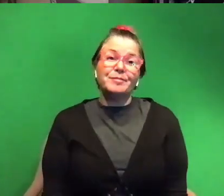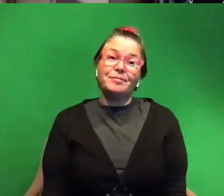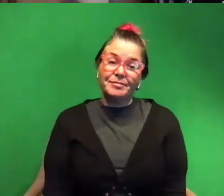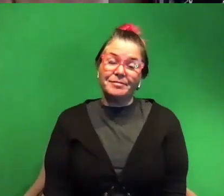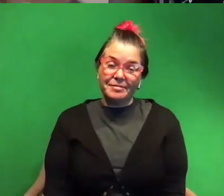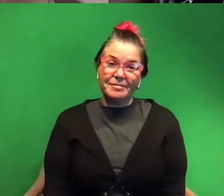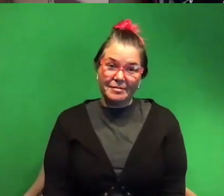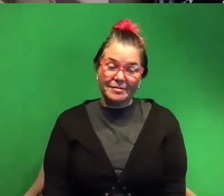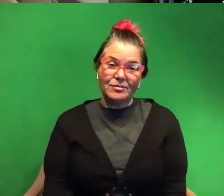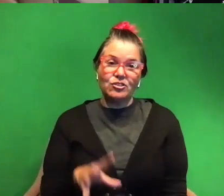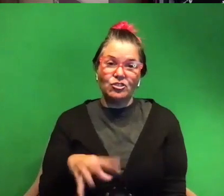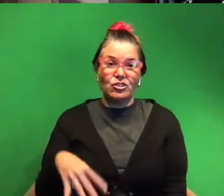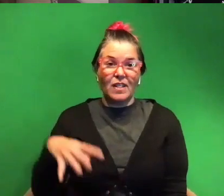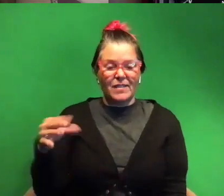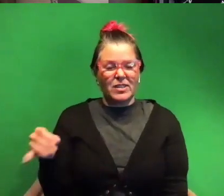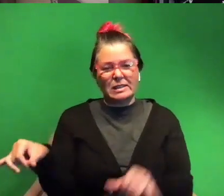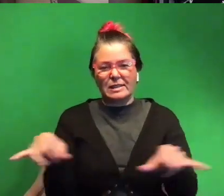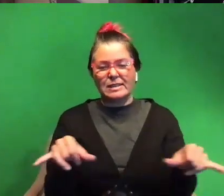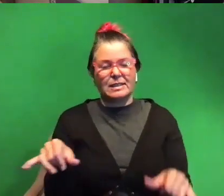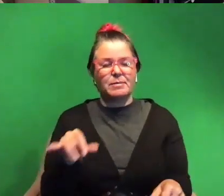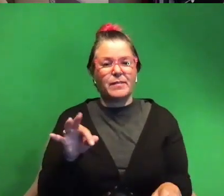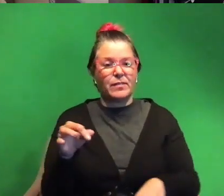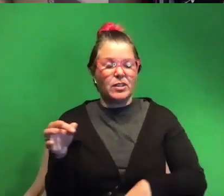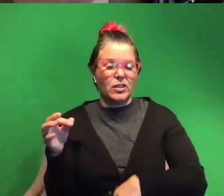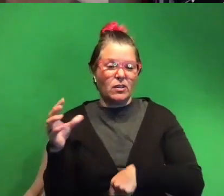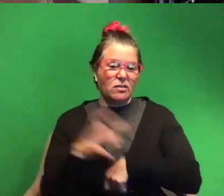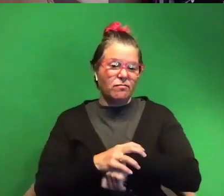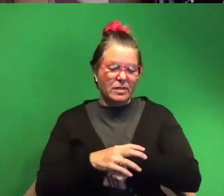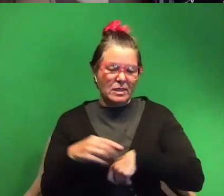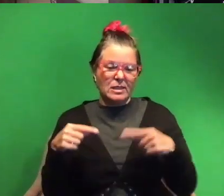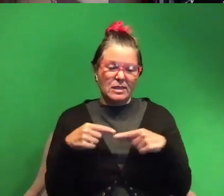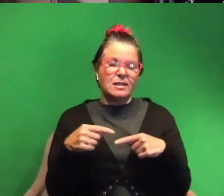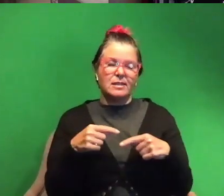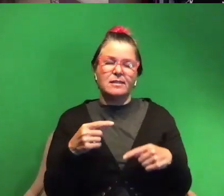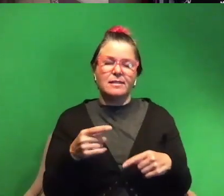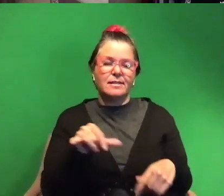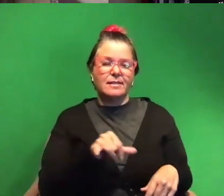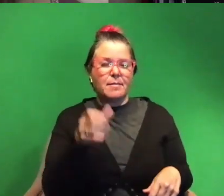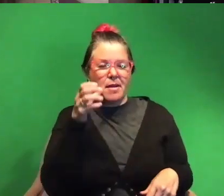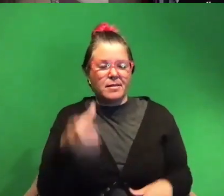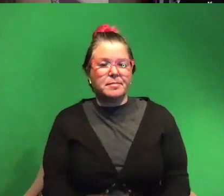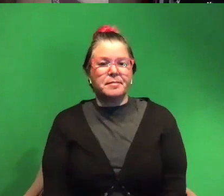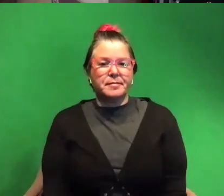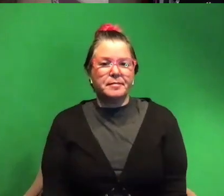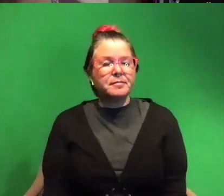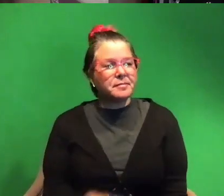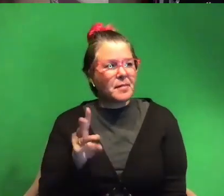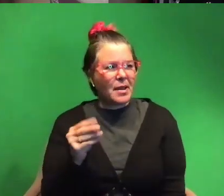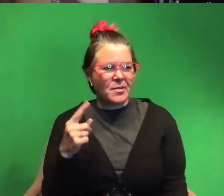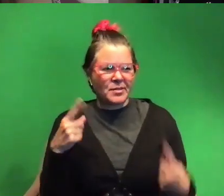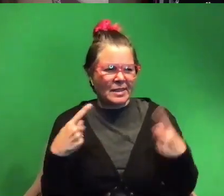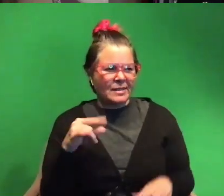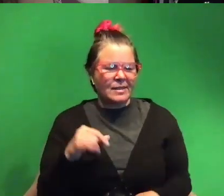be, yeah, jellyfish are very similar. So if you've ever been stung by a jellyfish, now you know what's happened to you. Yeah, wow, that's crazy.